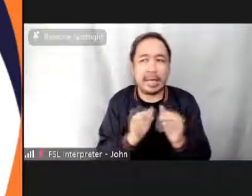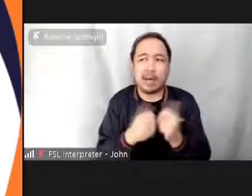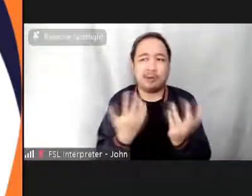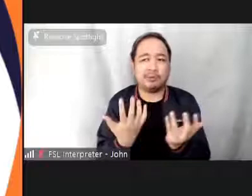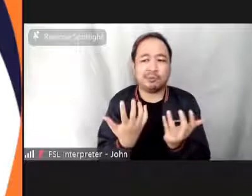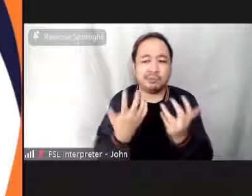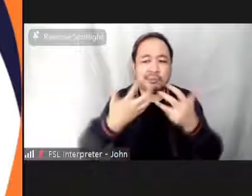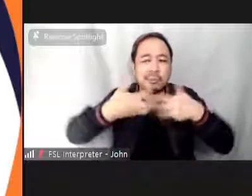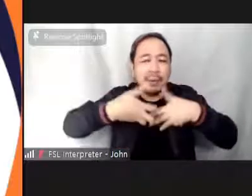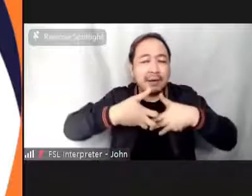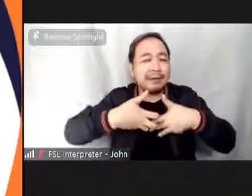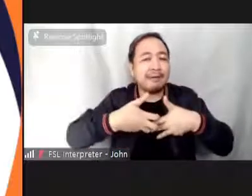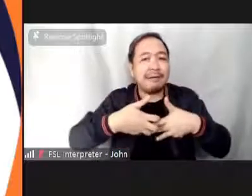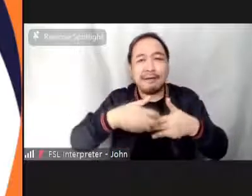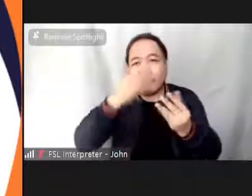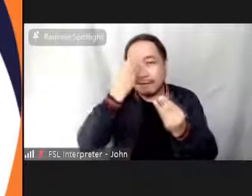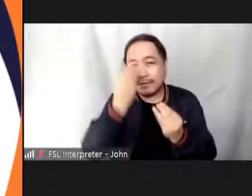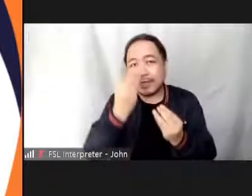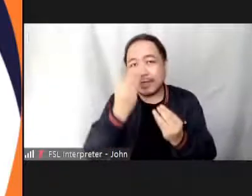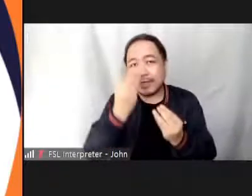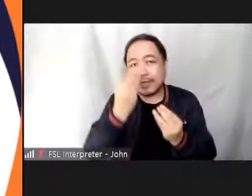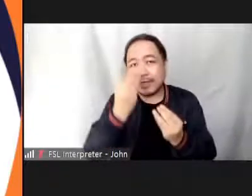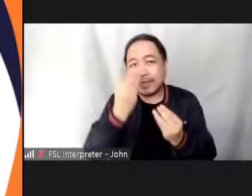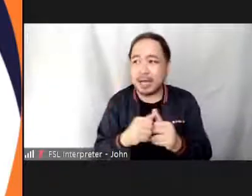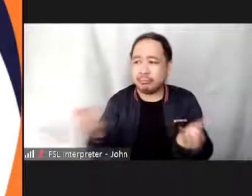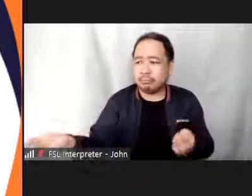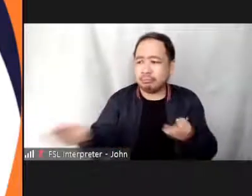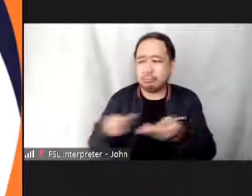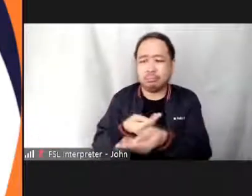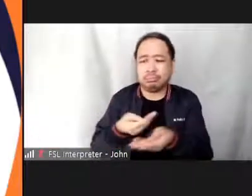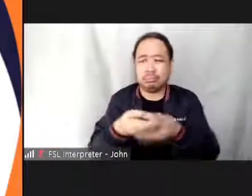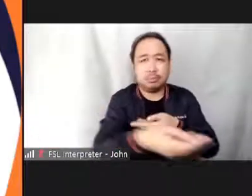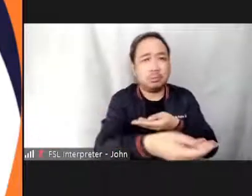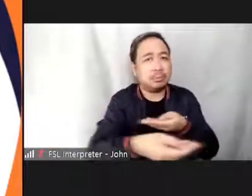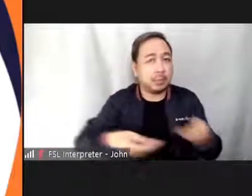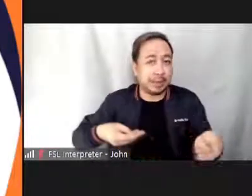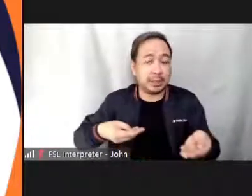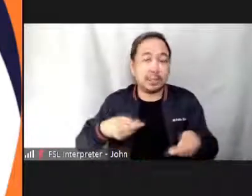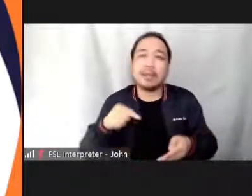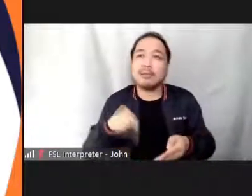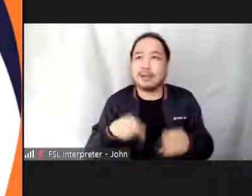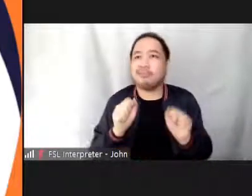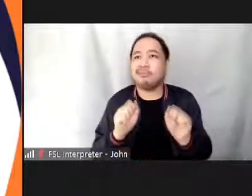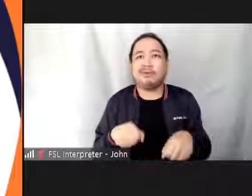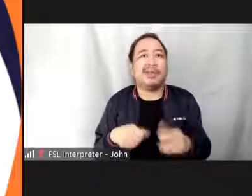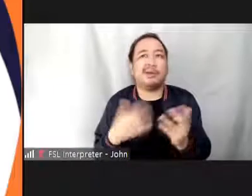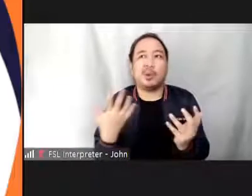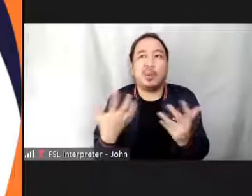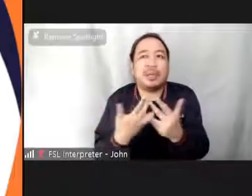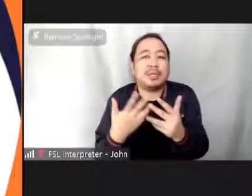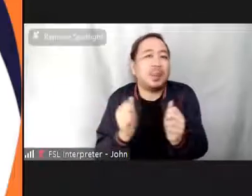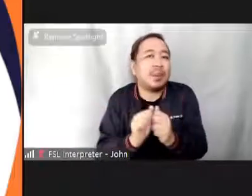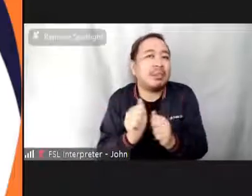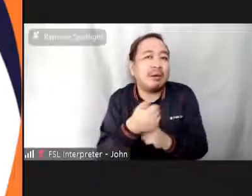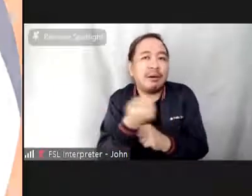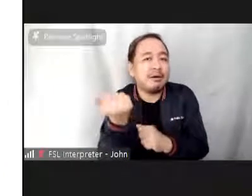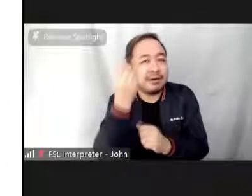or interoperability of the database, at least it is already compatible with other